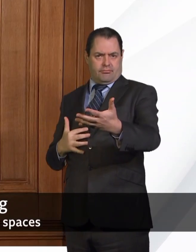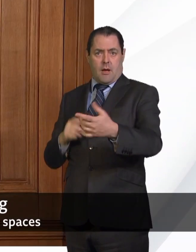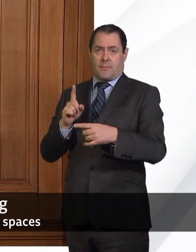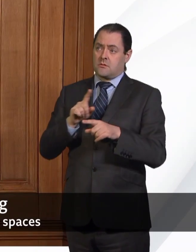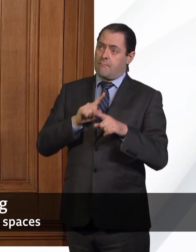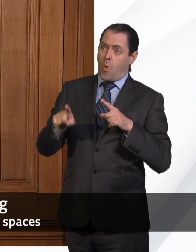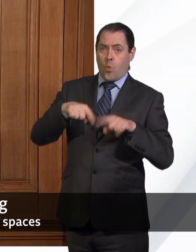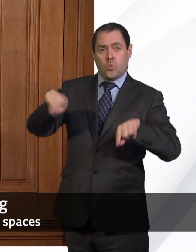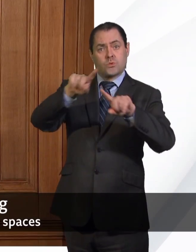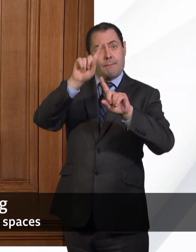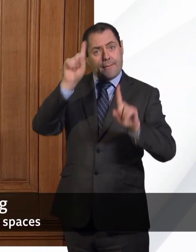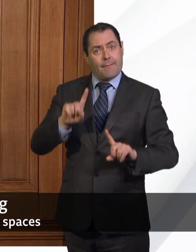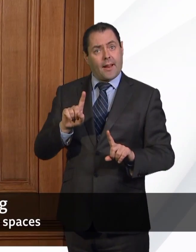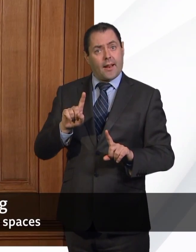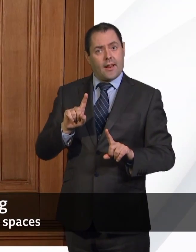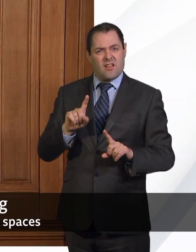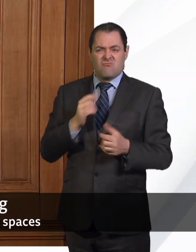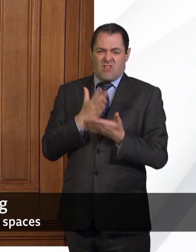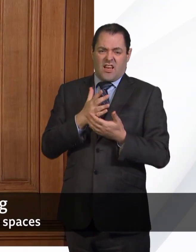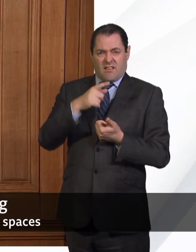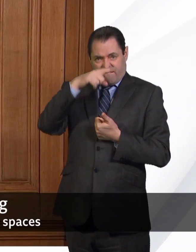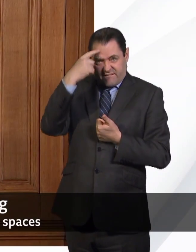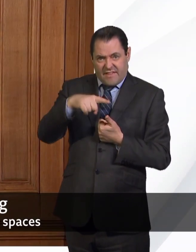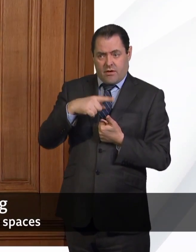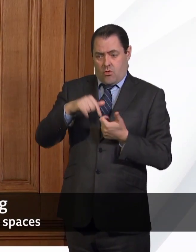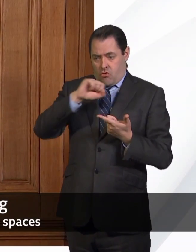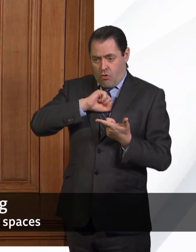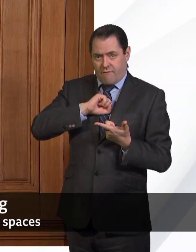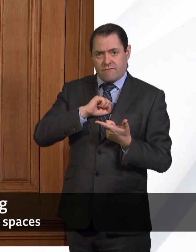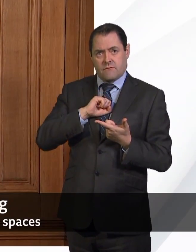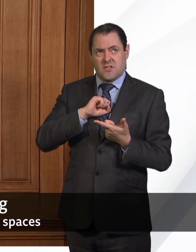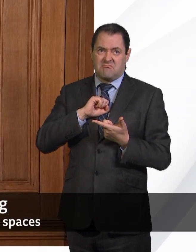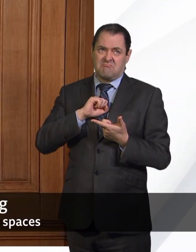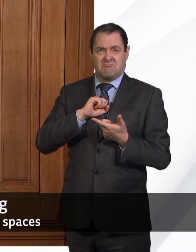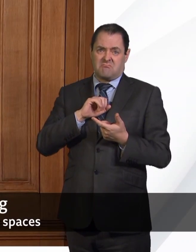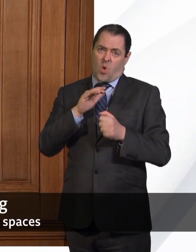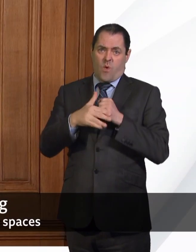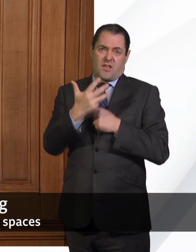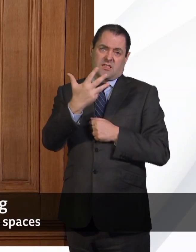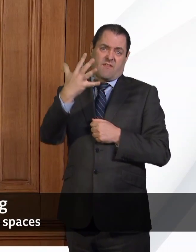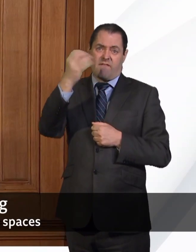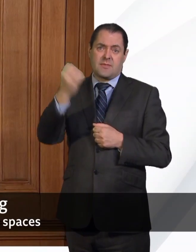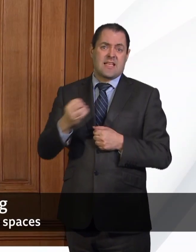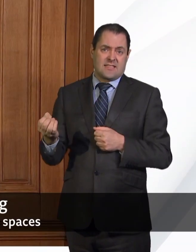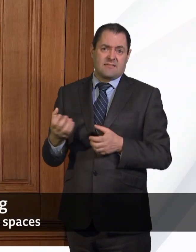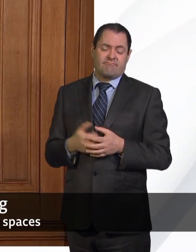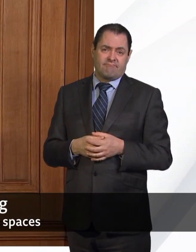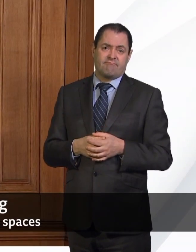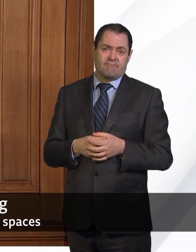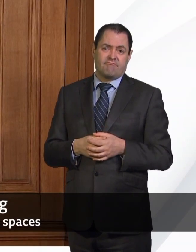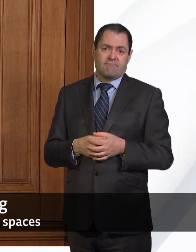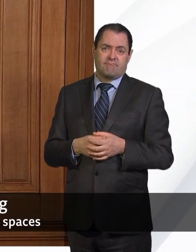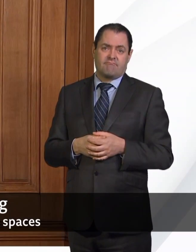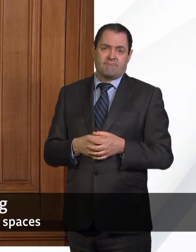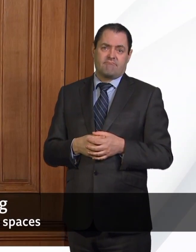almost the great majority, probably over 95% of people who have got coronavirus